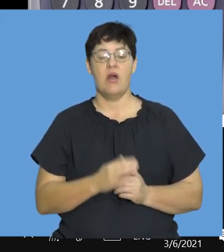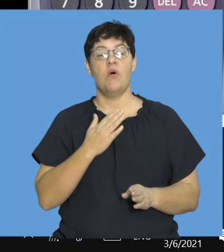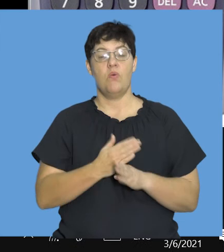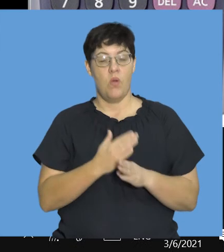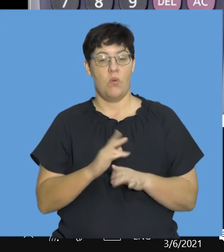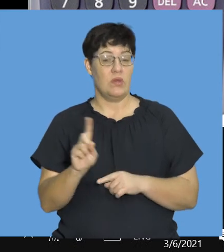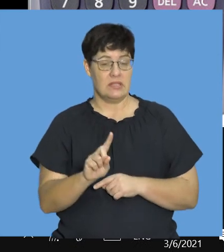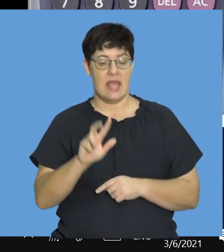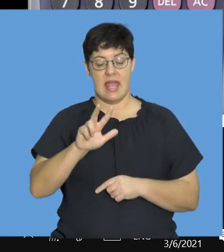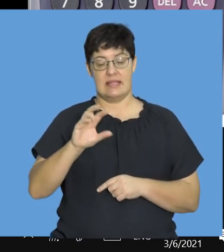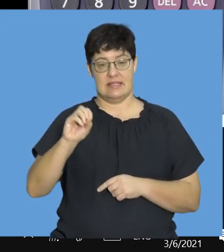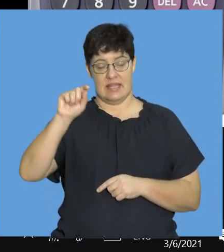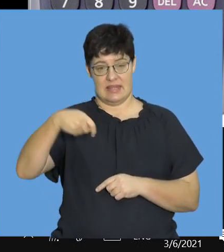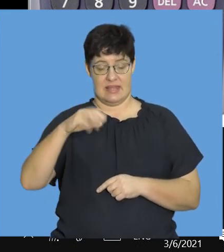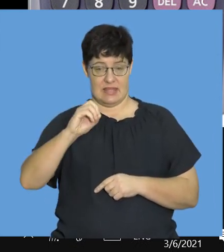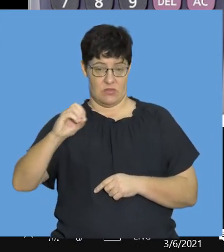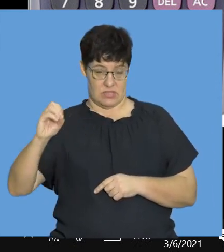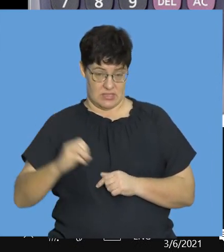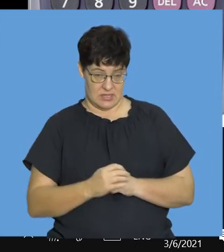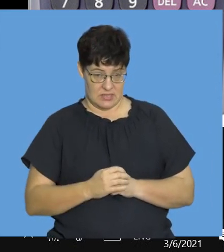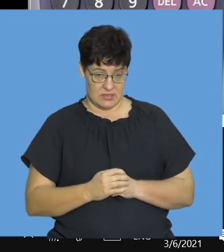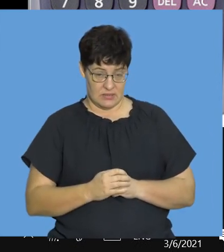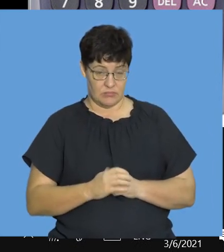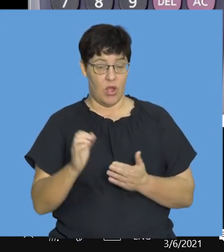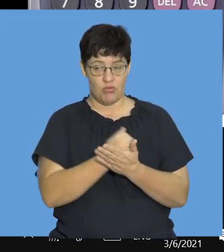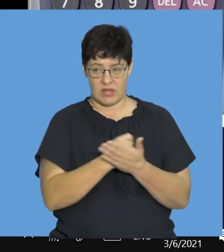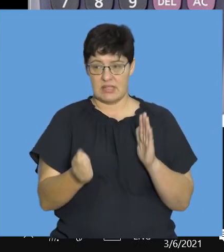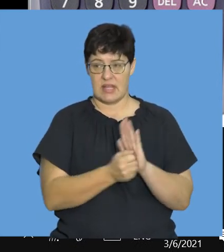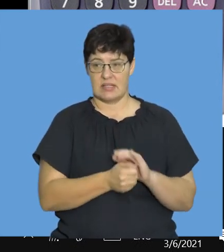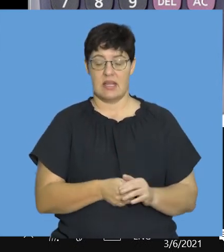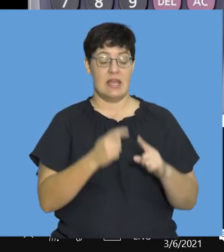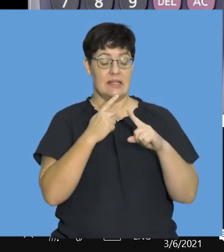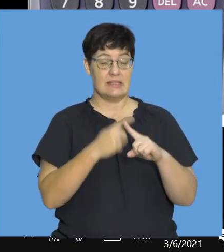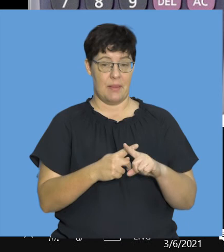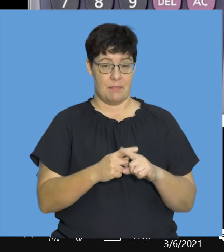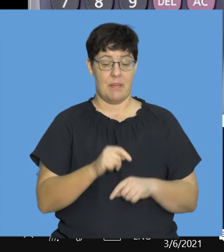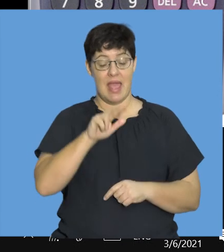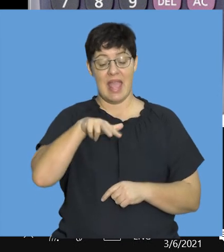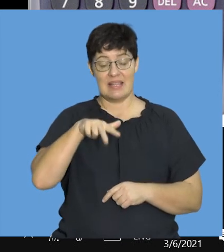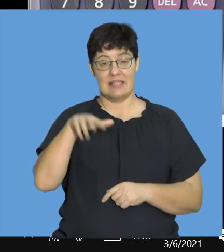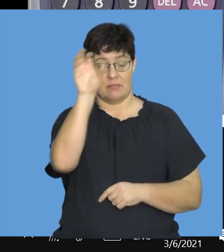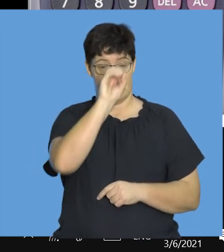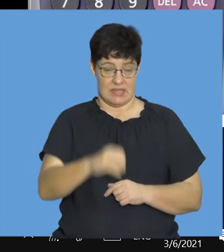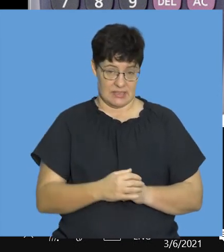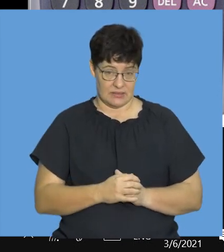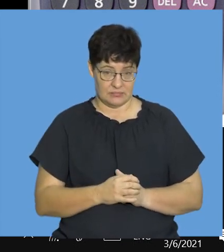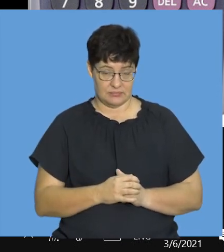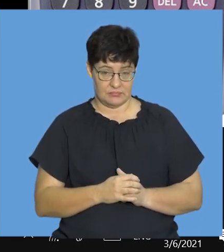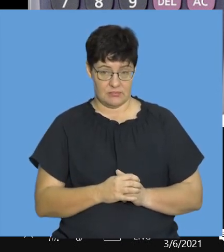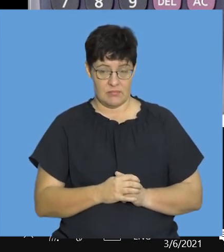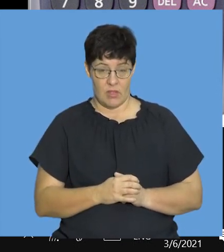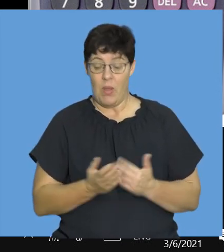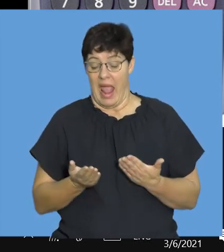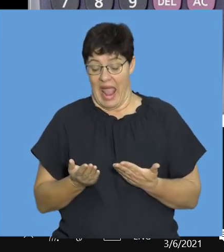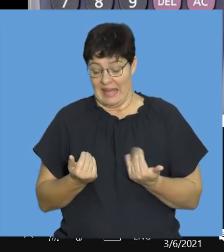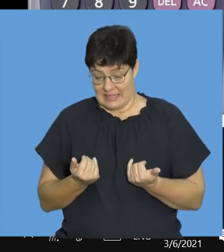80,000, which was my credit sale, right, times the 18%, which I anticipate